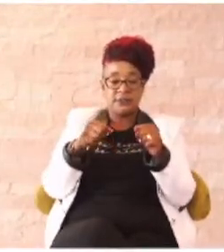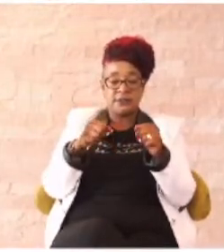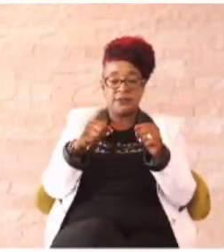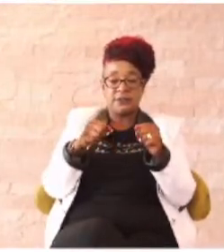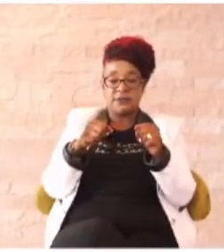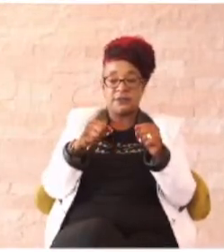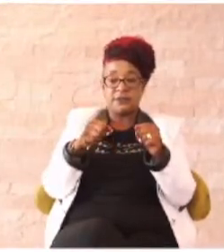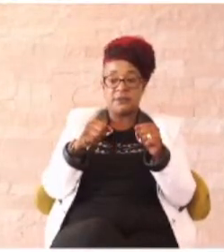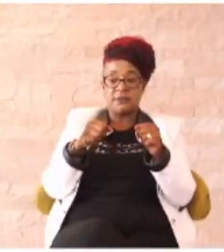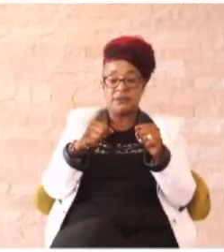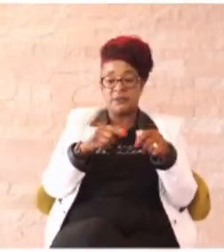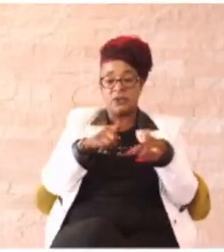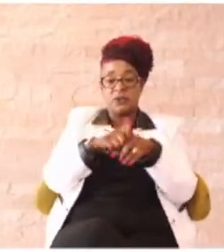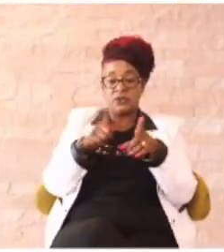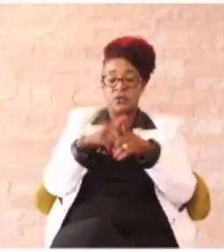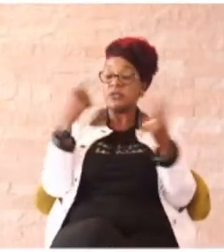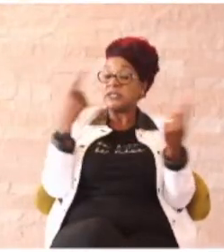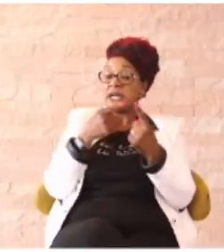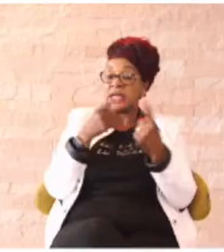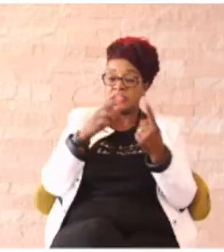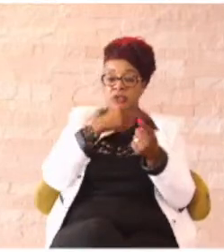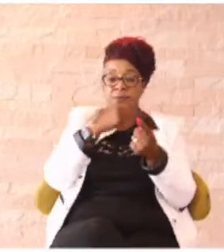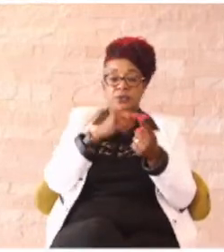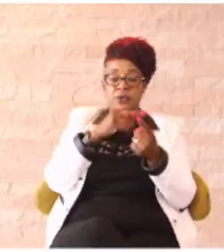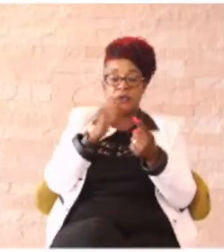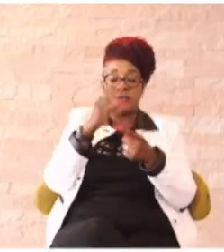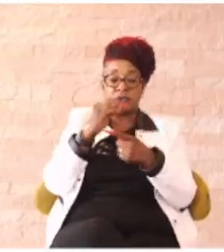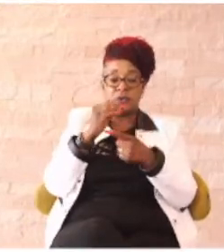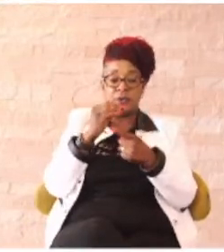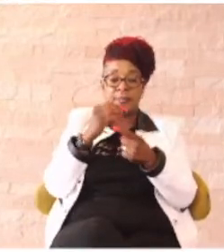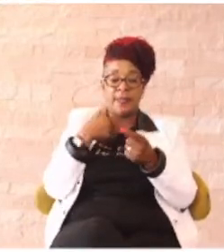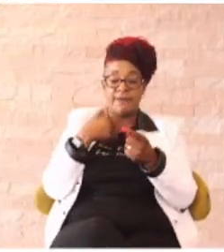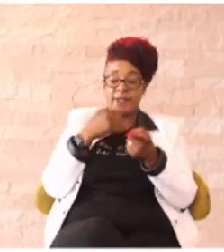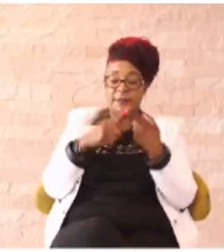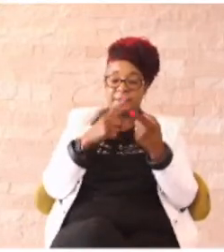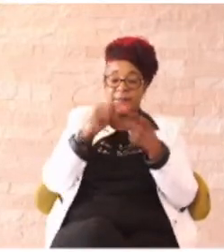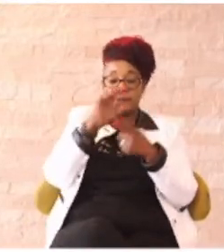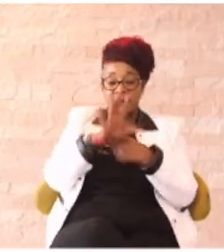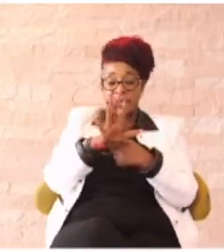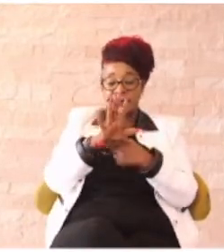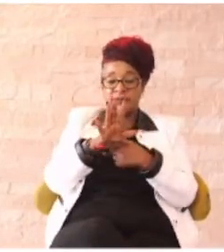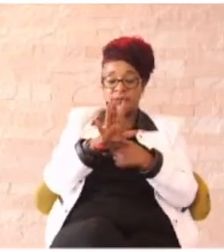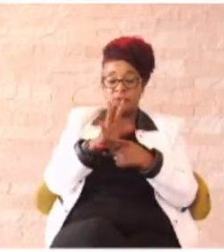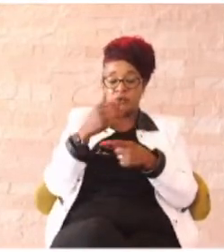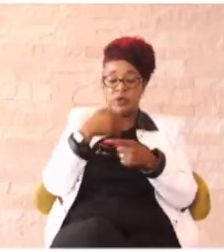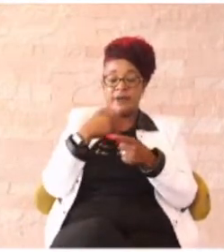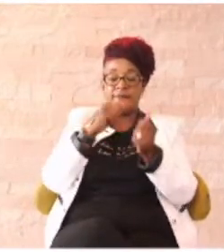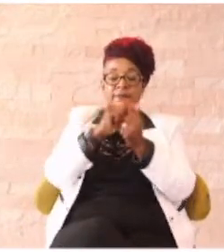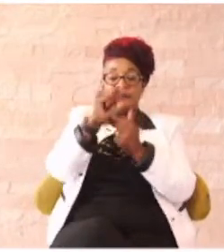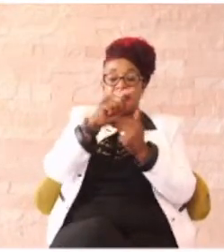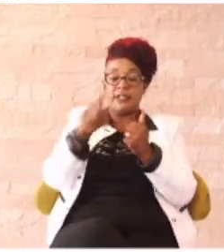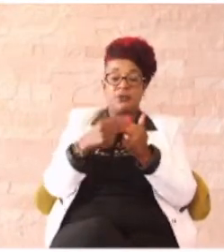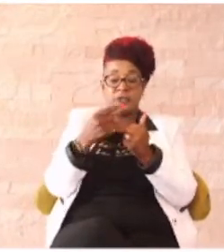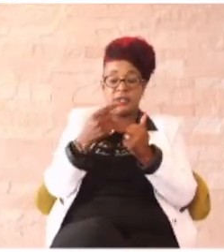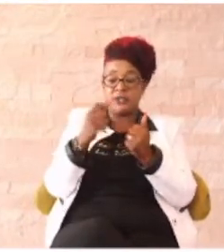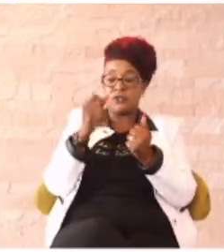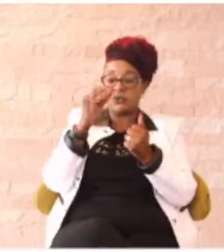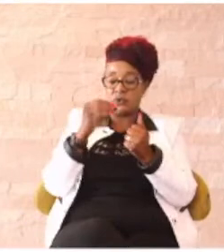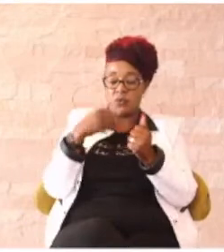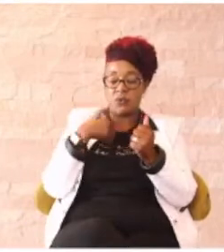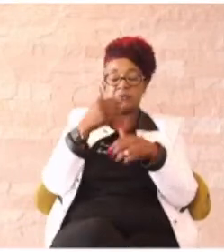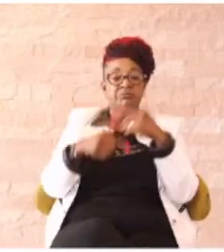annual target is 3,000. So our 5-year target is to reach 15,000 male and